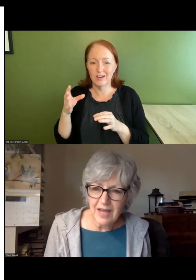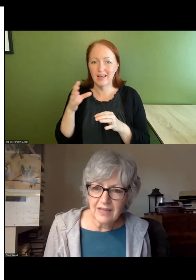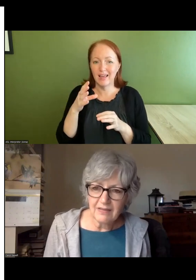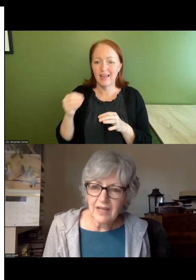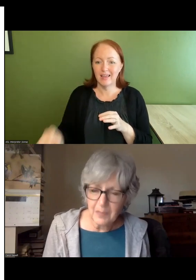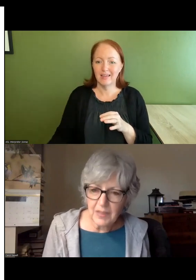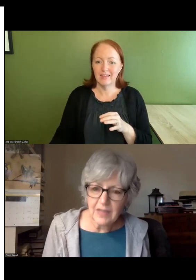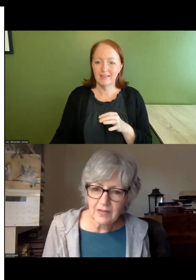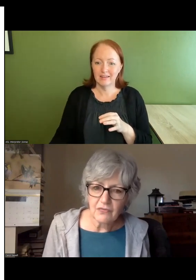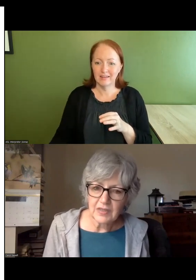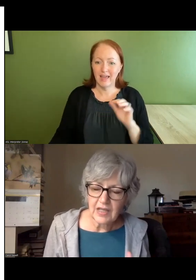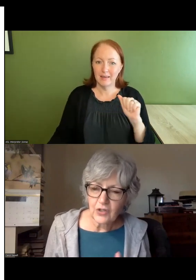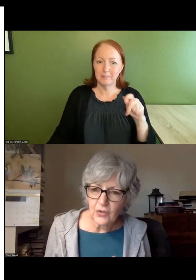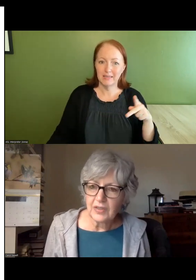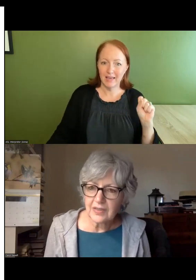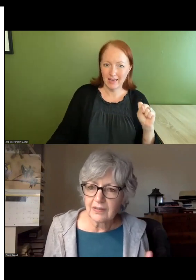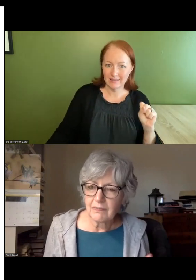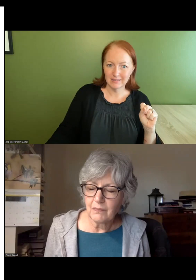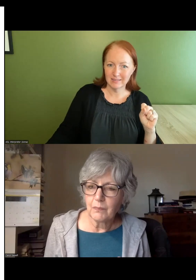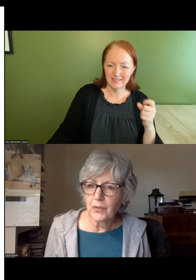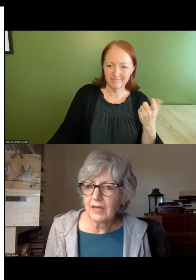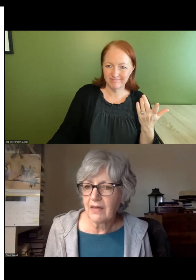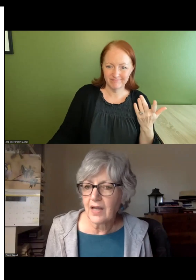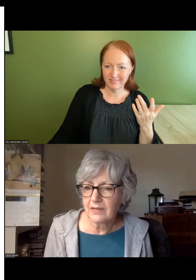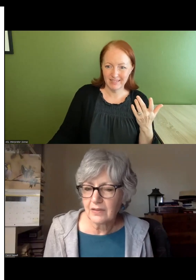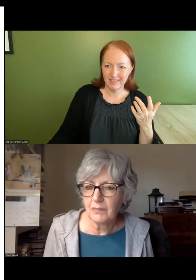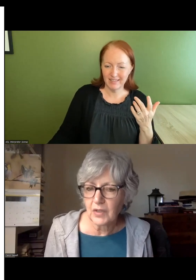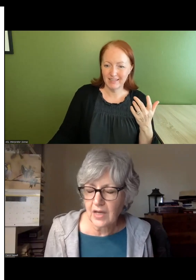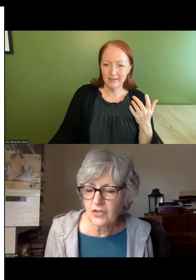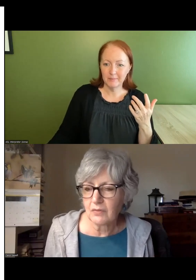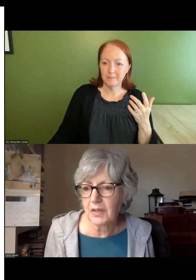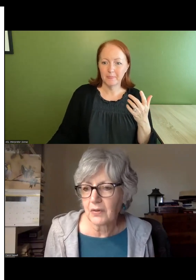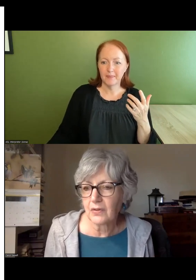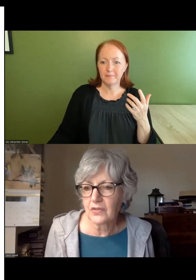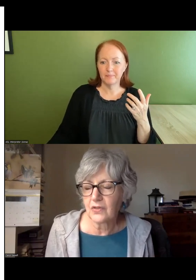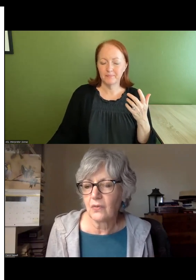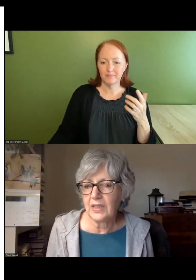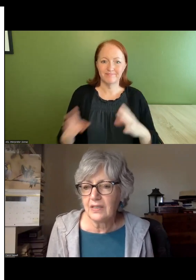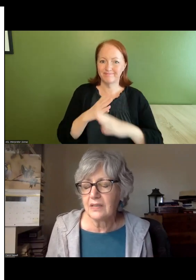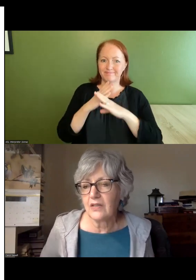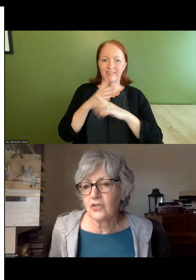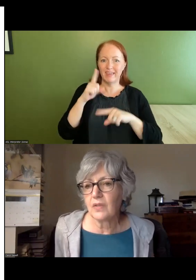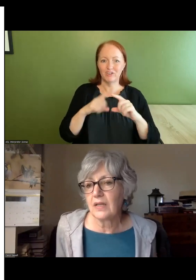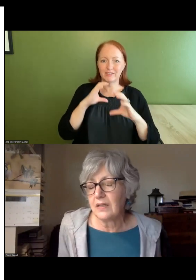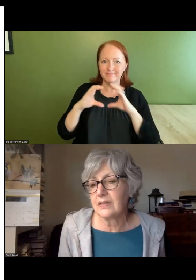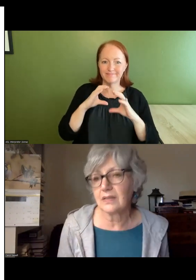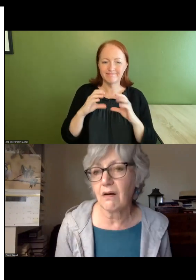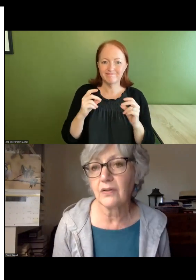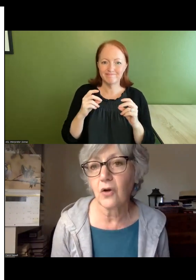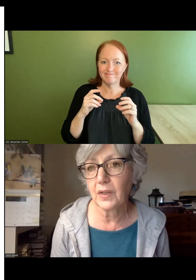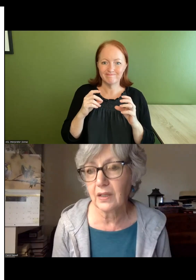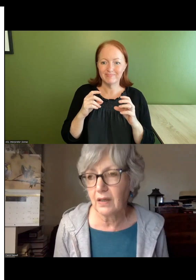the APS office. They couldn't break that communication barrier. So it is an issue that